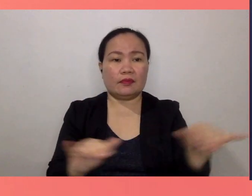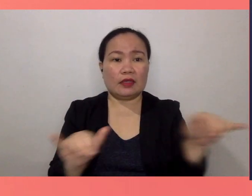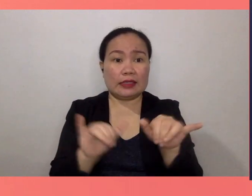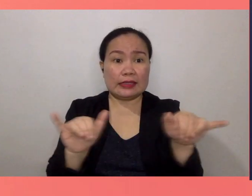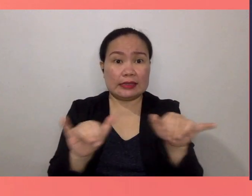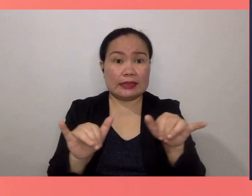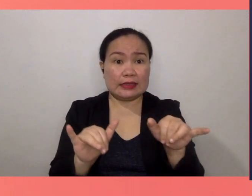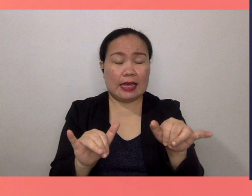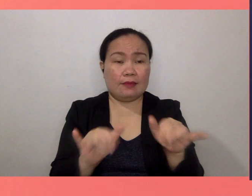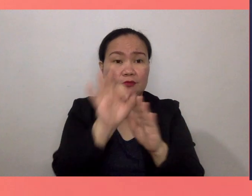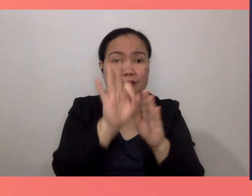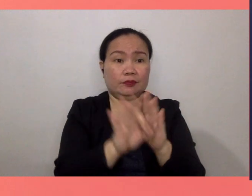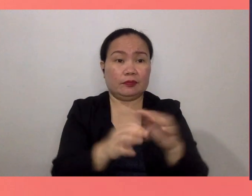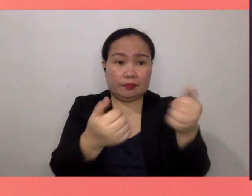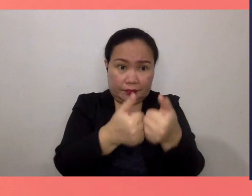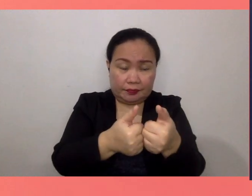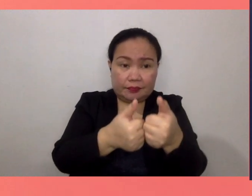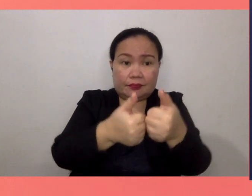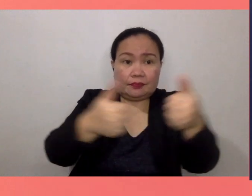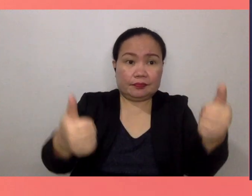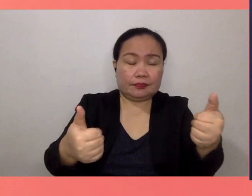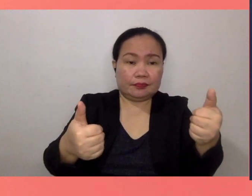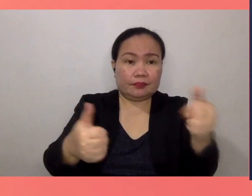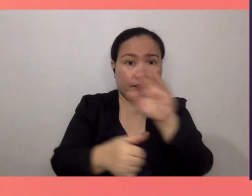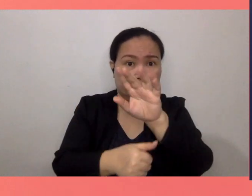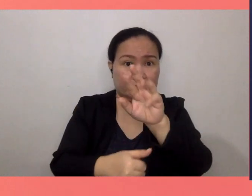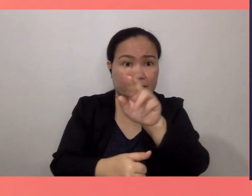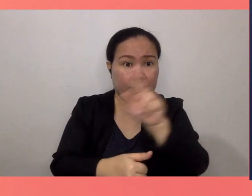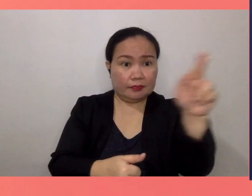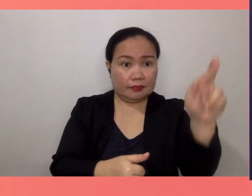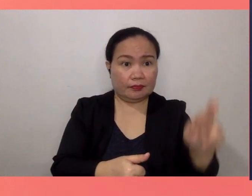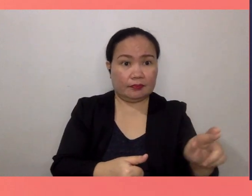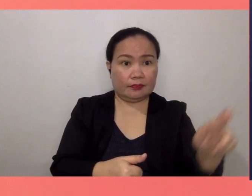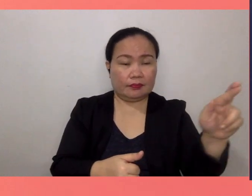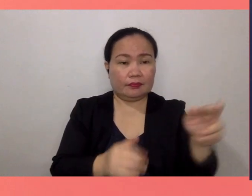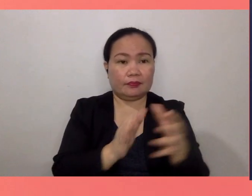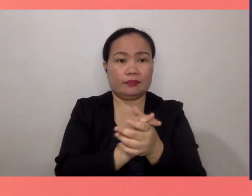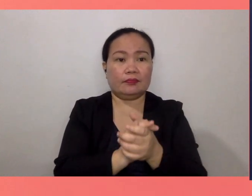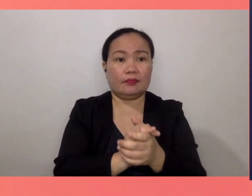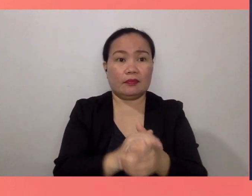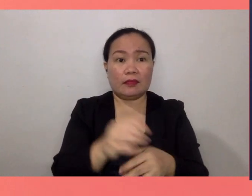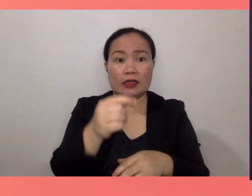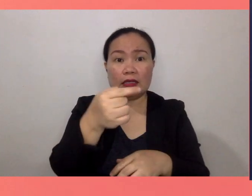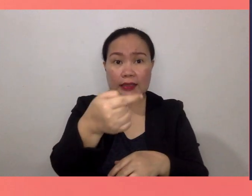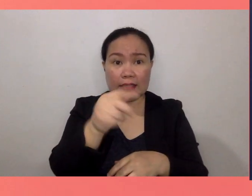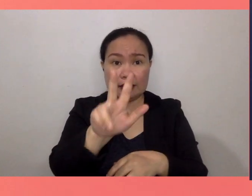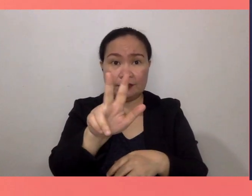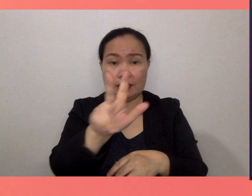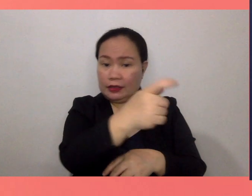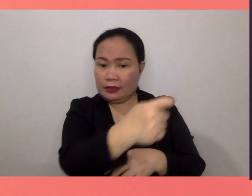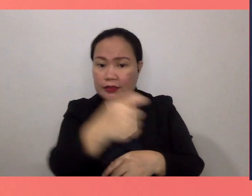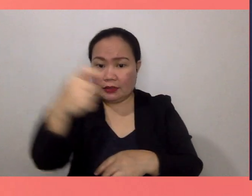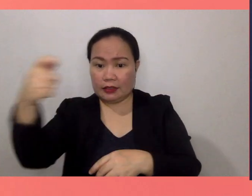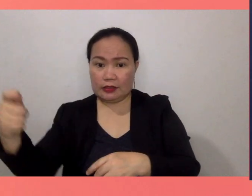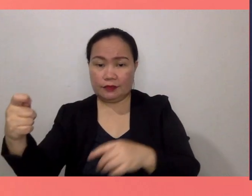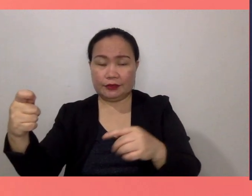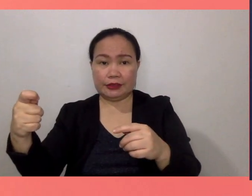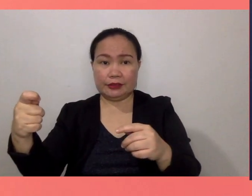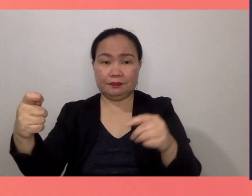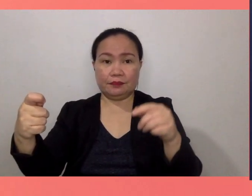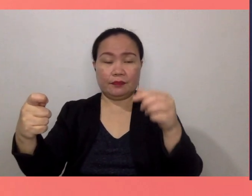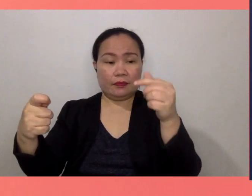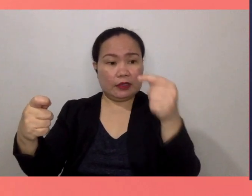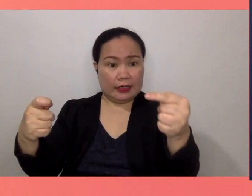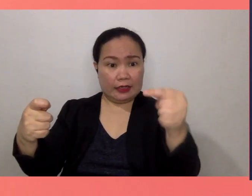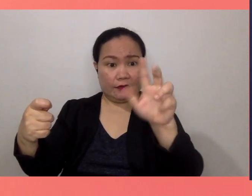the radical. So, malilipat ngayon si negative 3 sa right side. So, cube root of x minus 1 is equal to 1